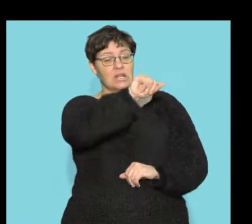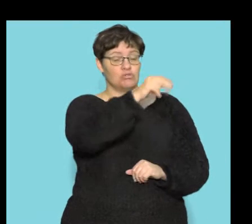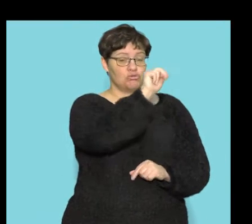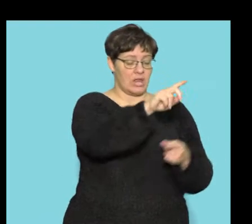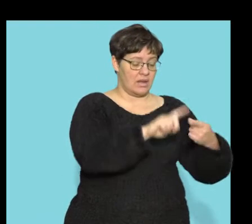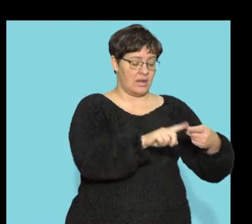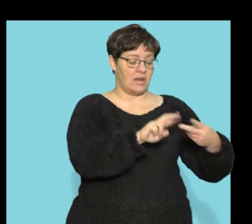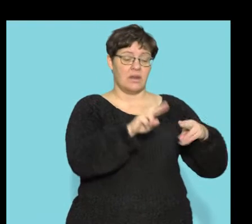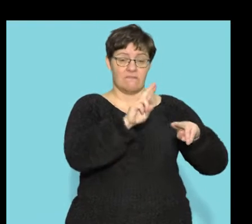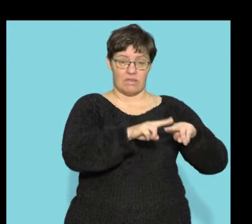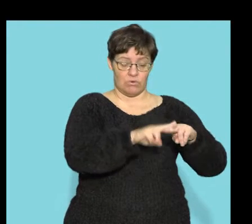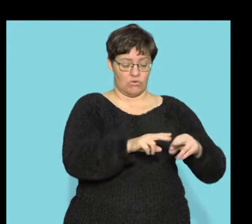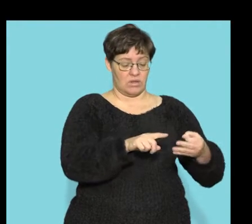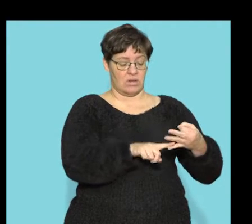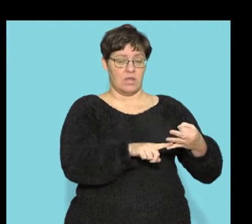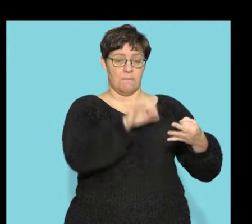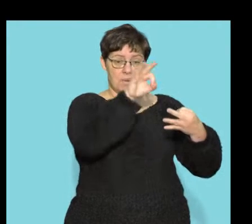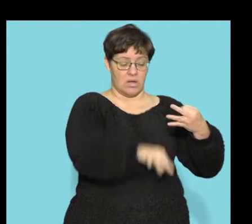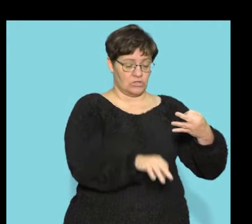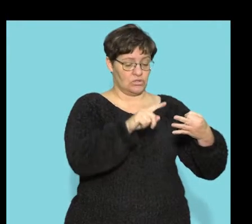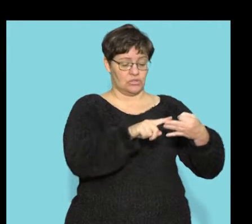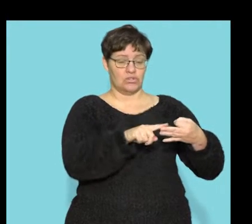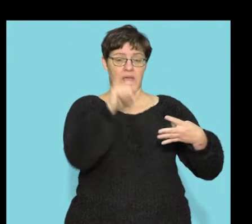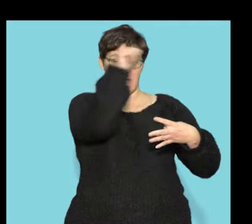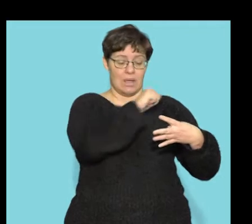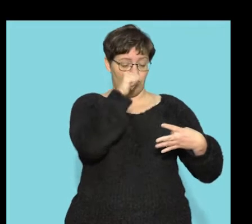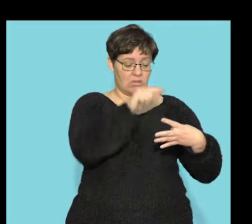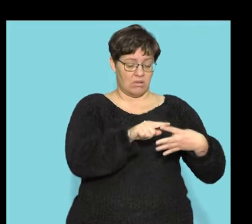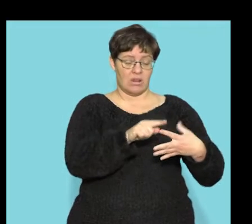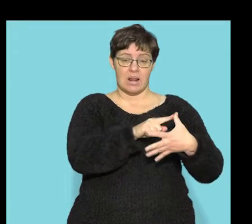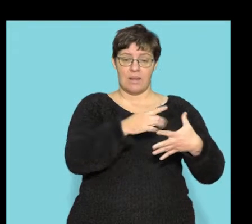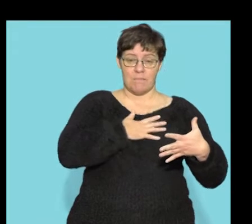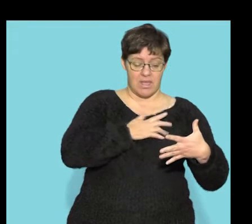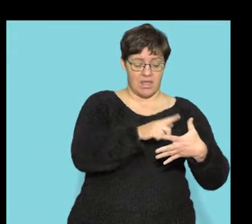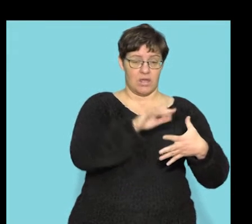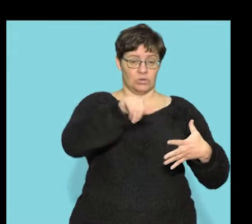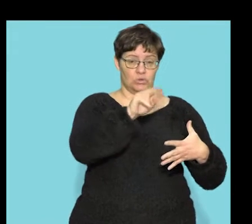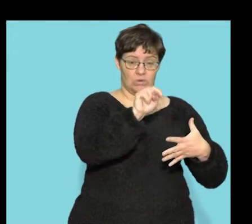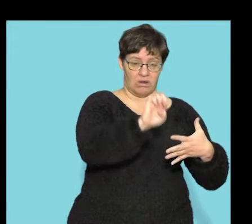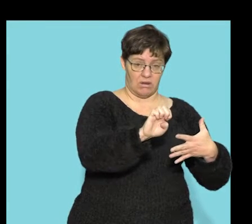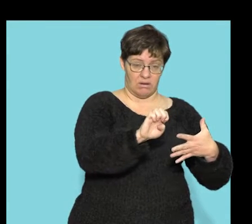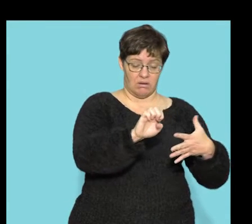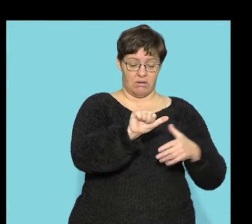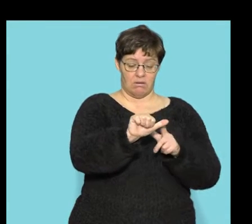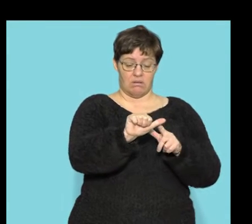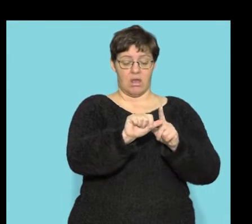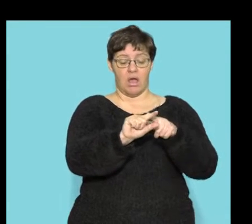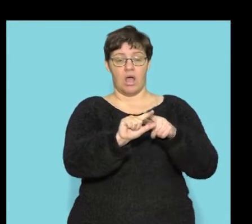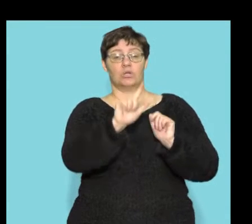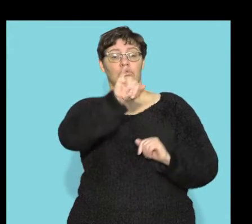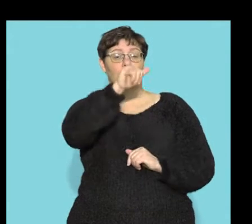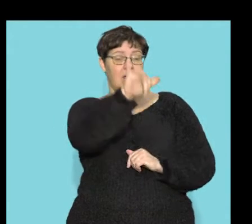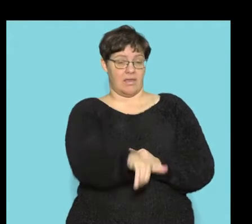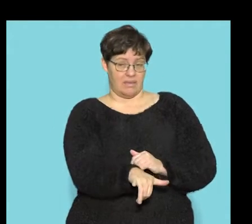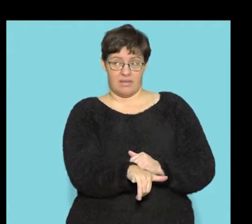be January, February, March, April, May, June,